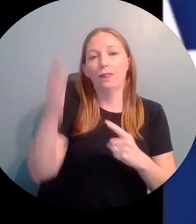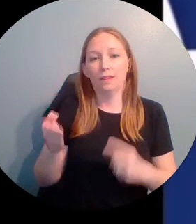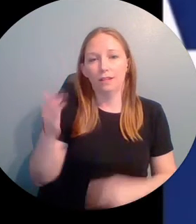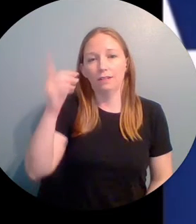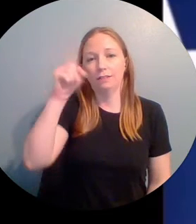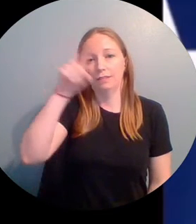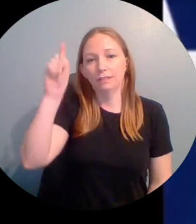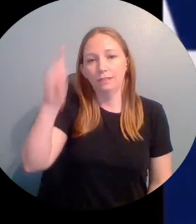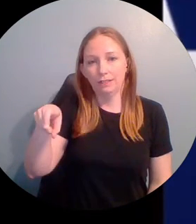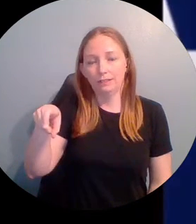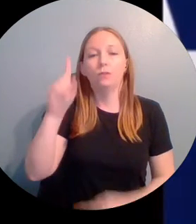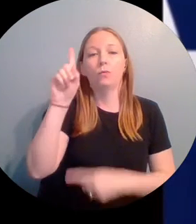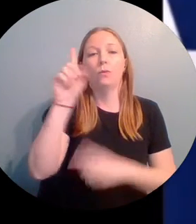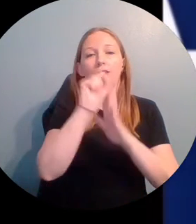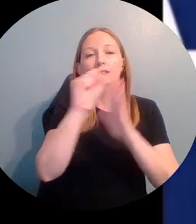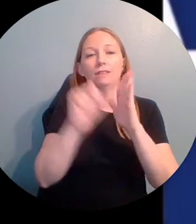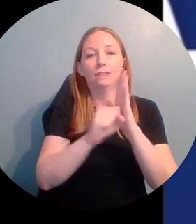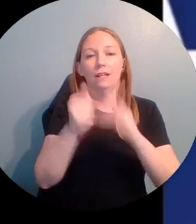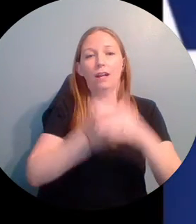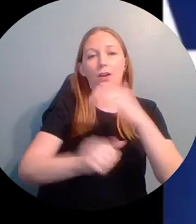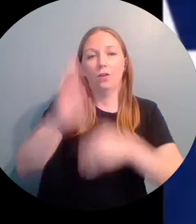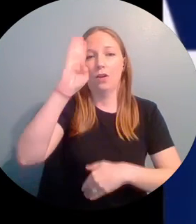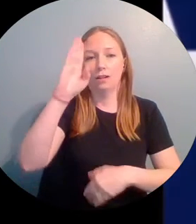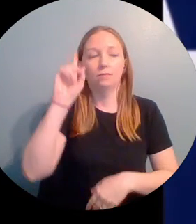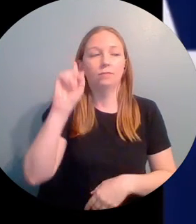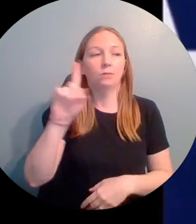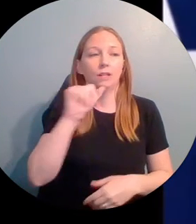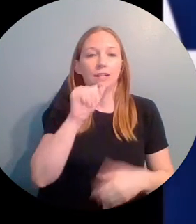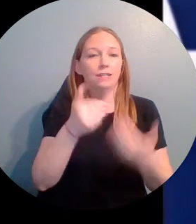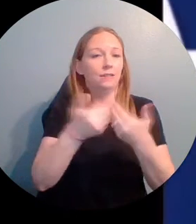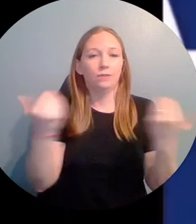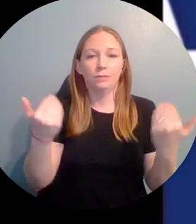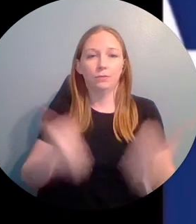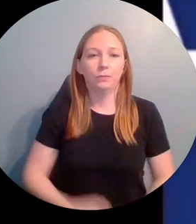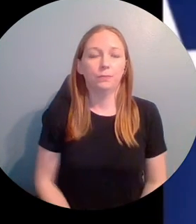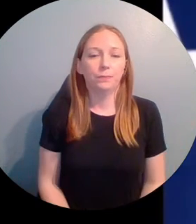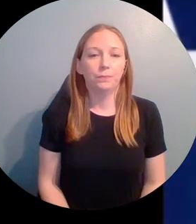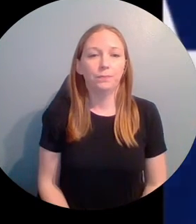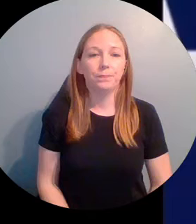Texas, one state, under God, one and indivisible.